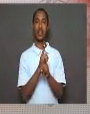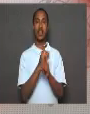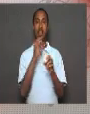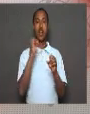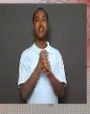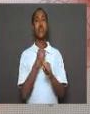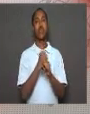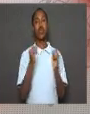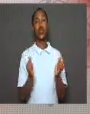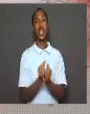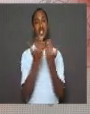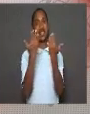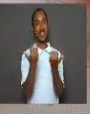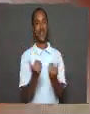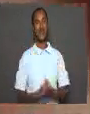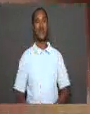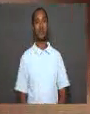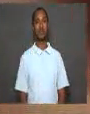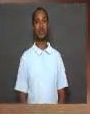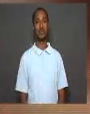it together now.